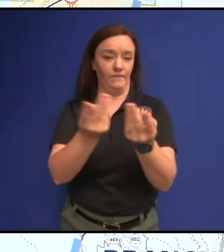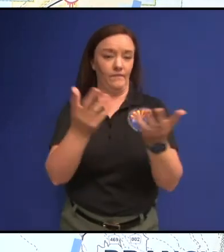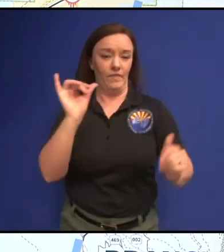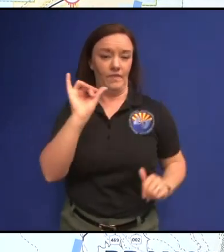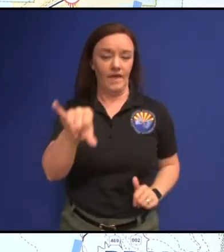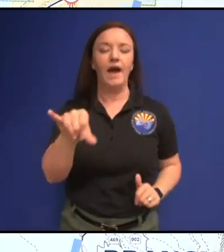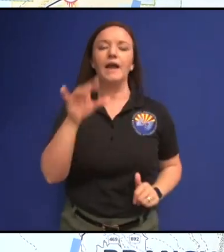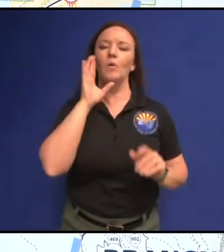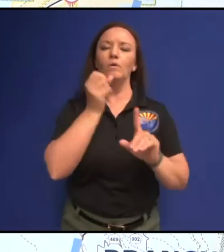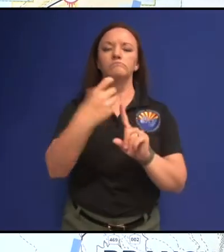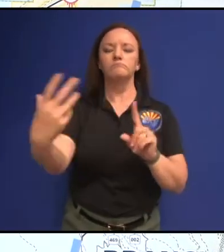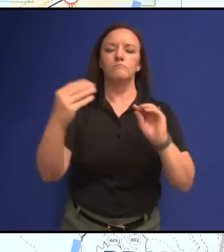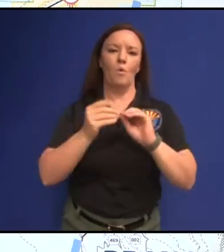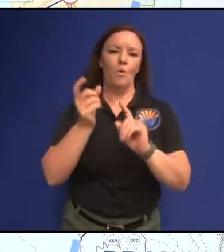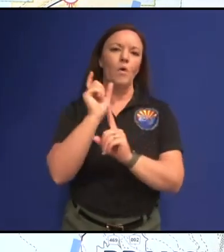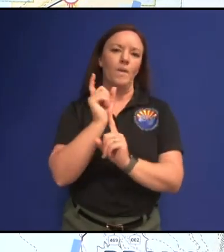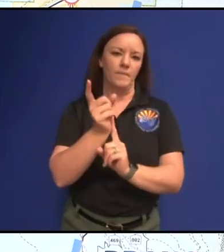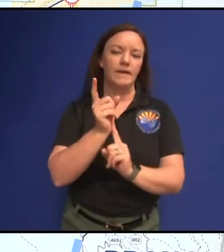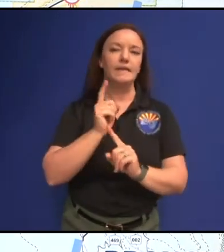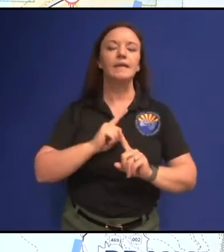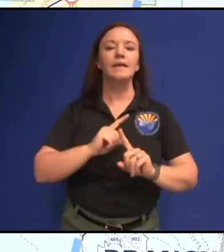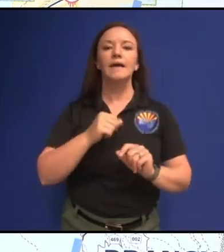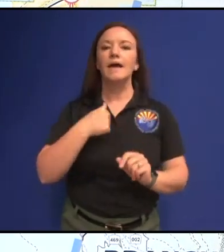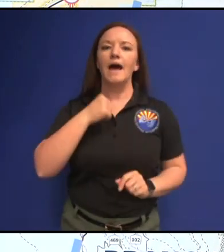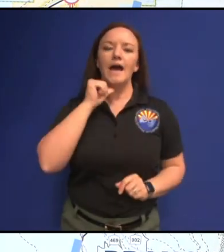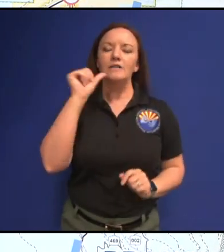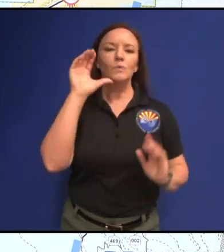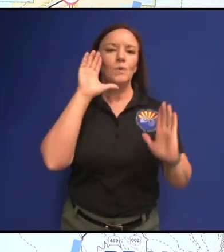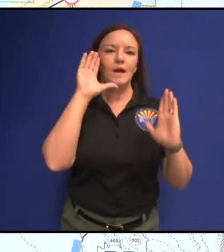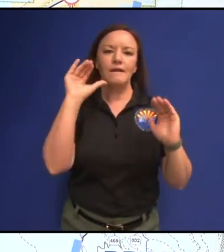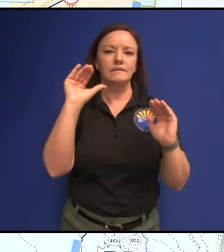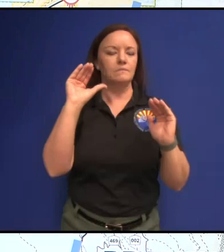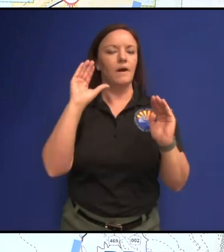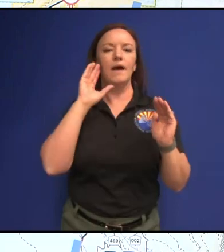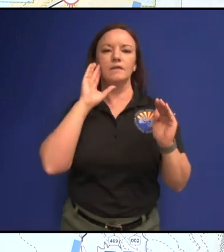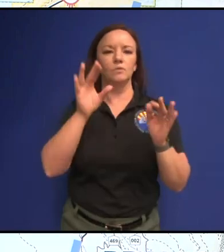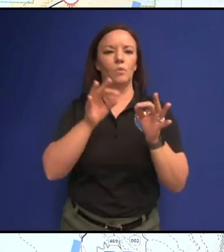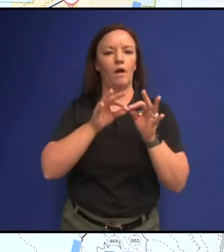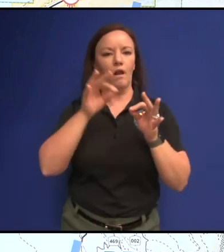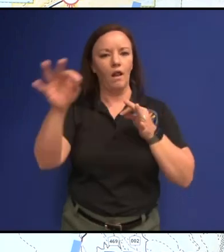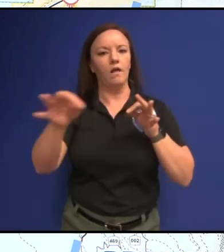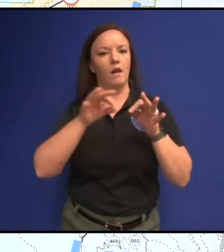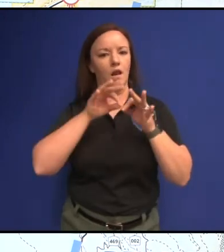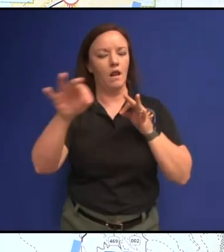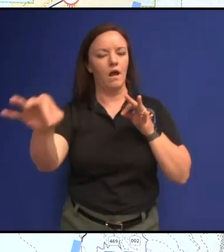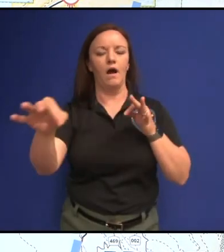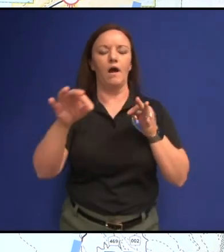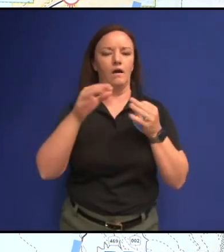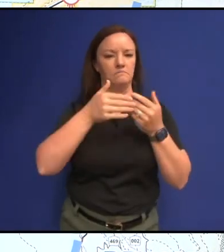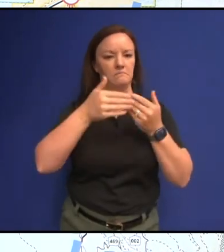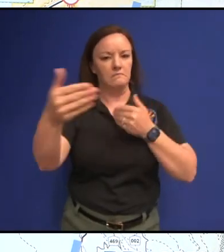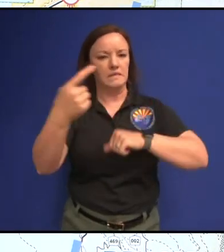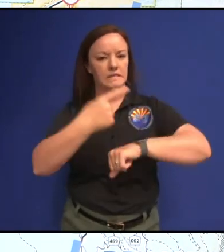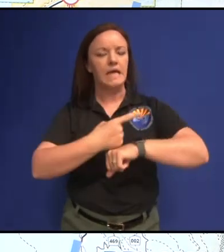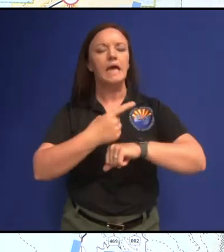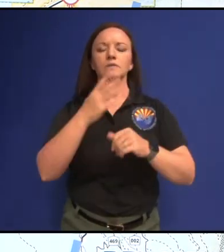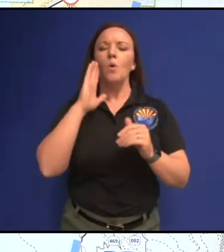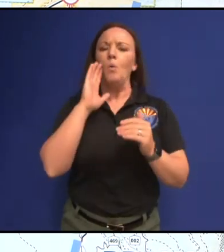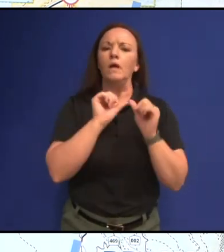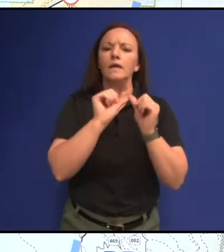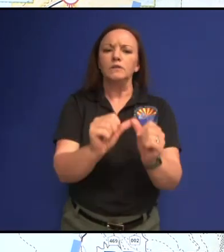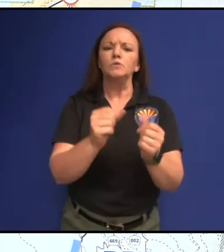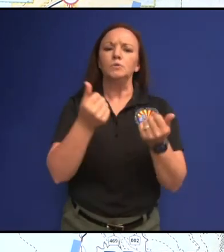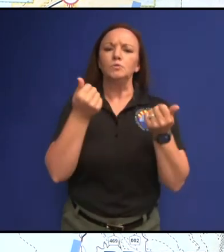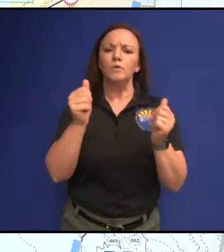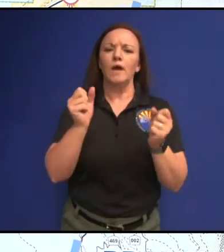that I don't anticipate that delay occurring in the future, so we should be able to be posted at 9 o'clock, like